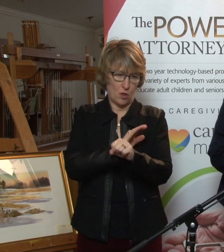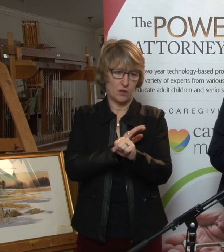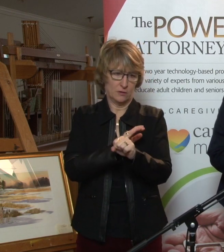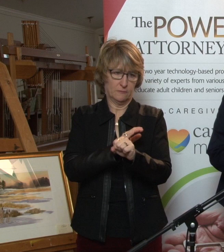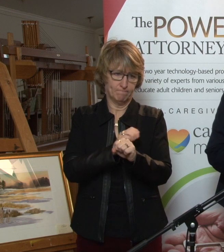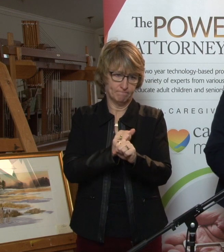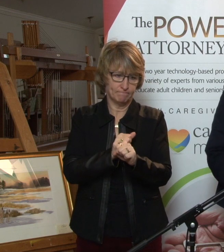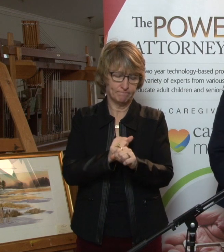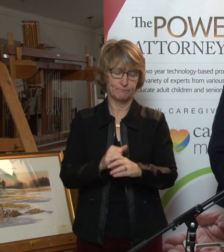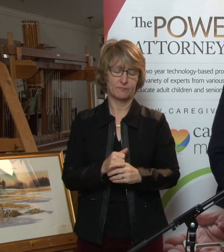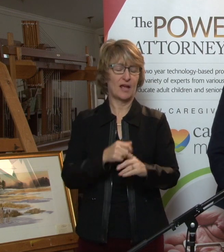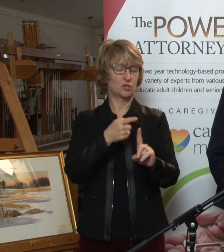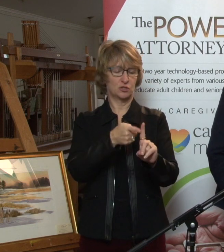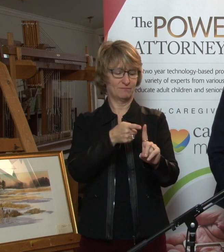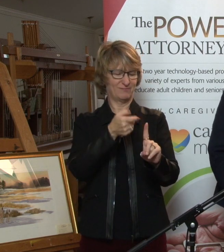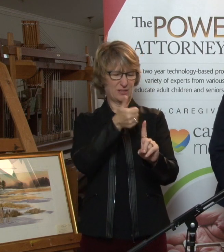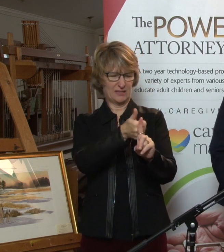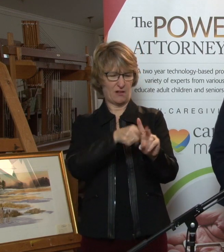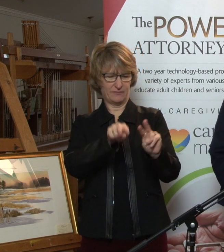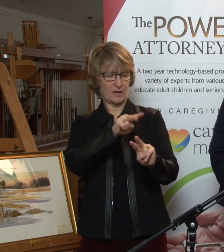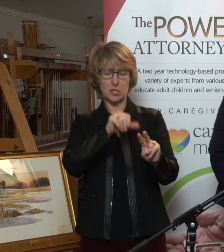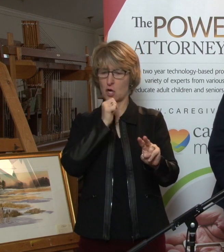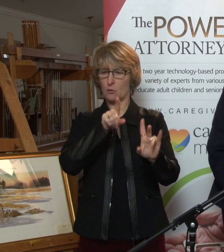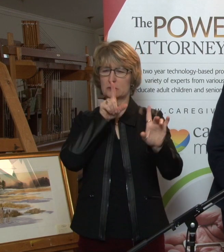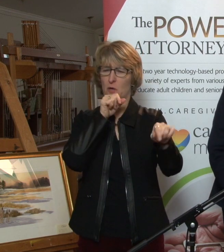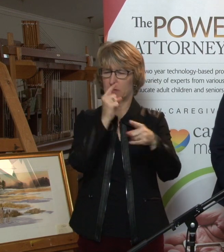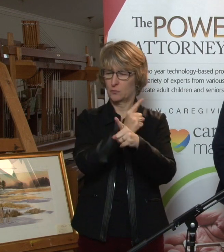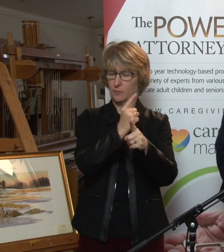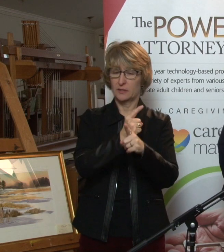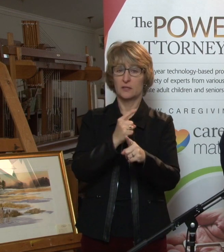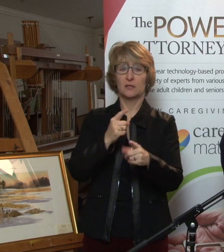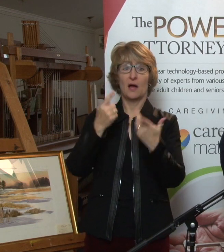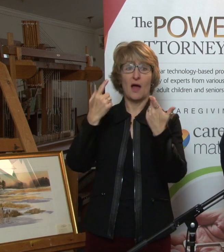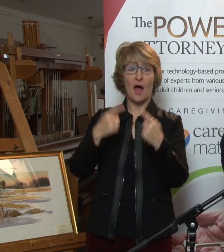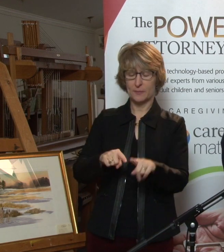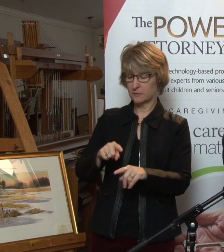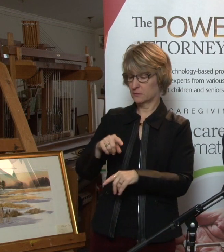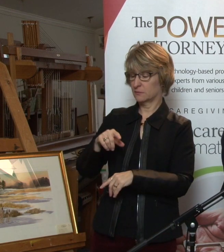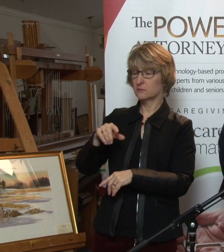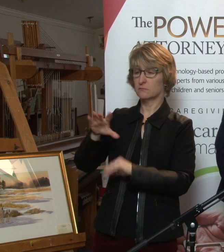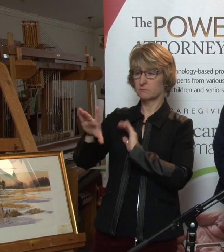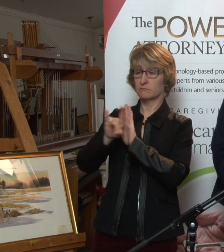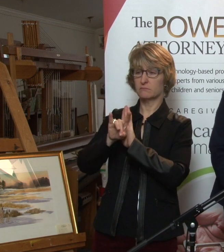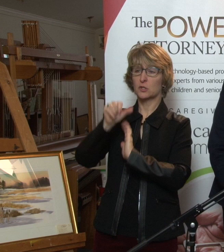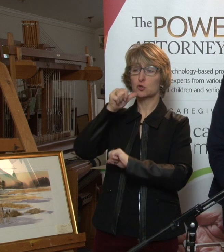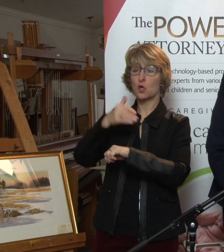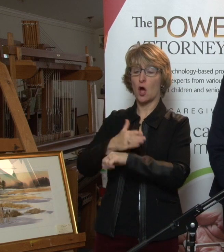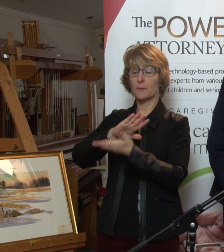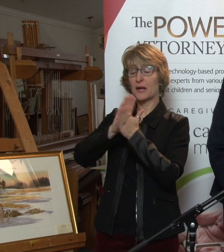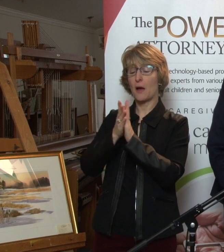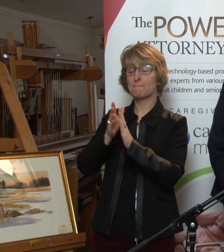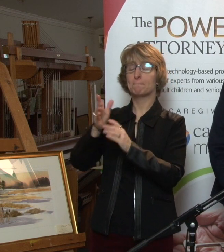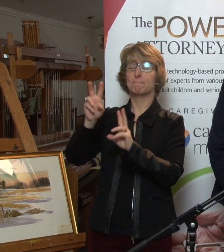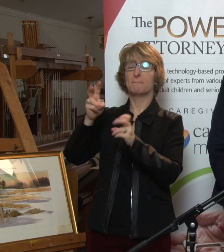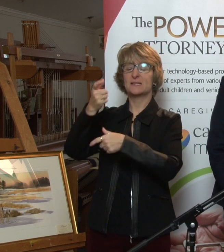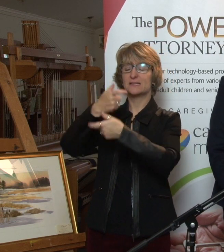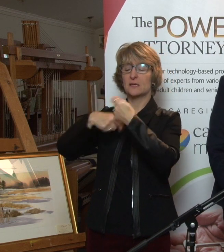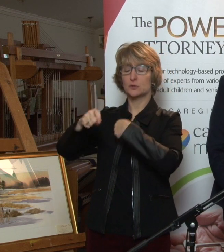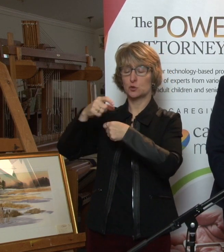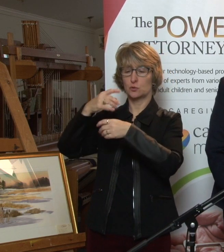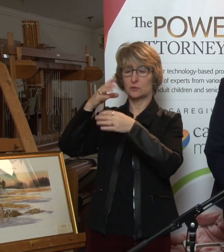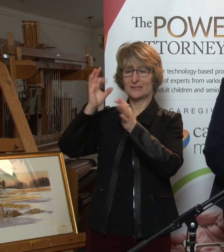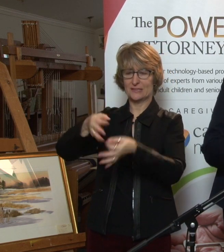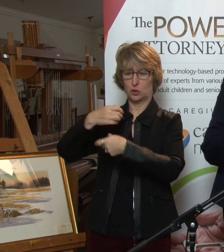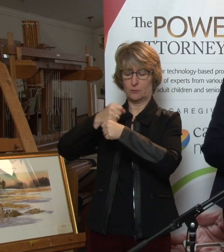should. So the daughter had to become the substitute decision maker. The